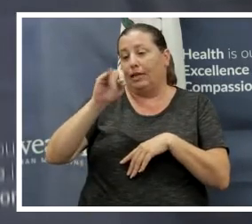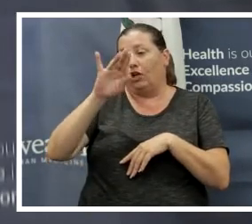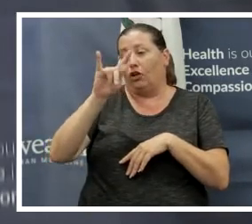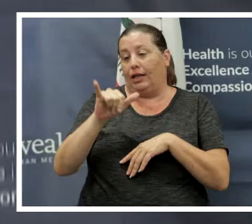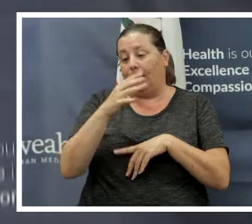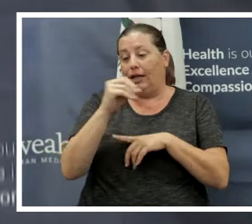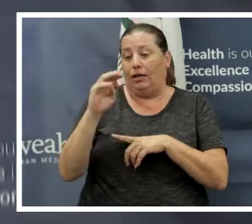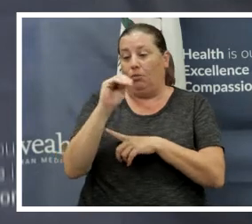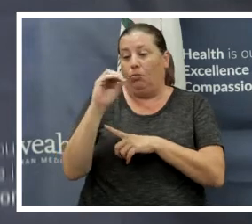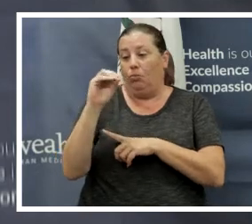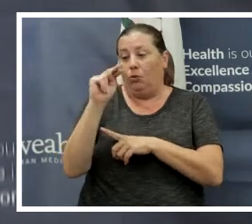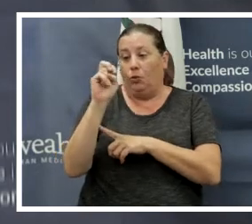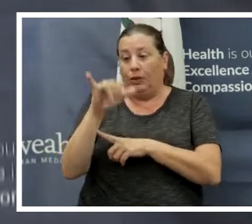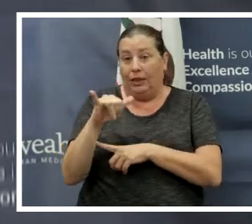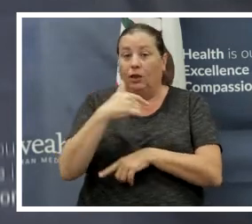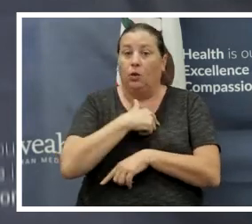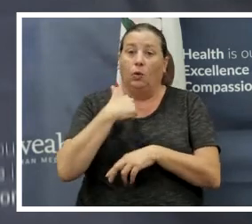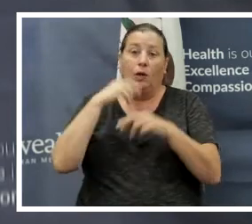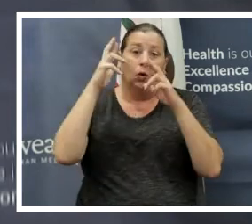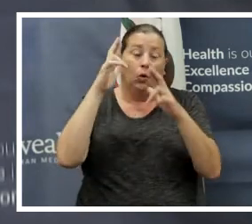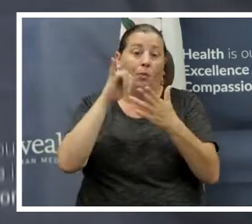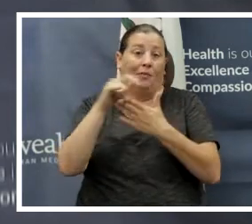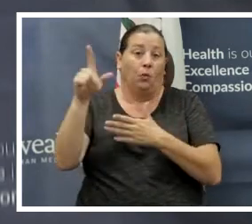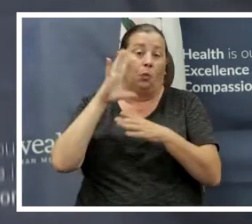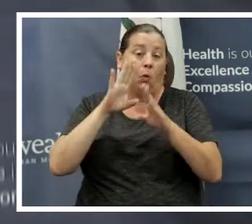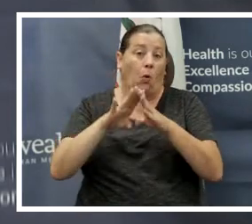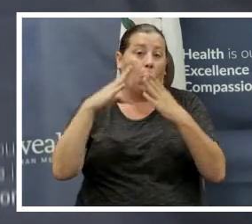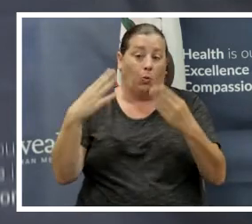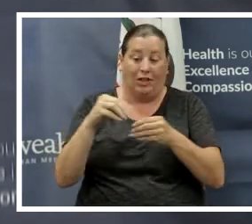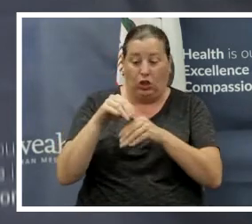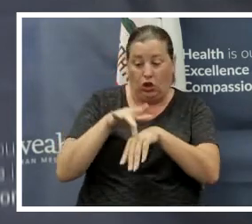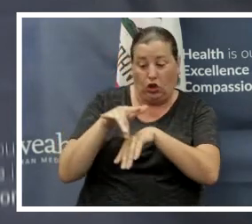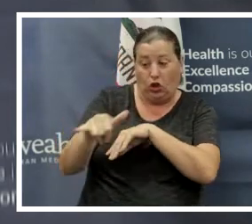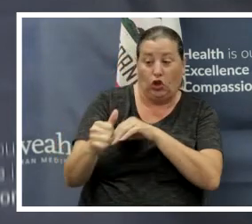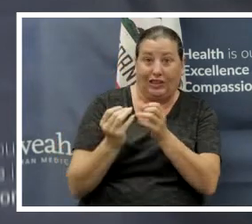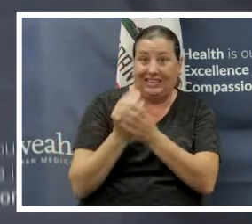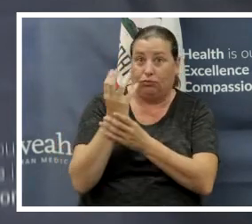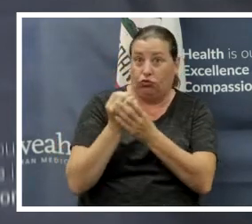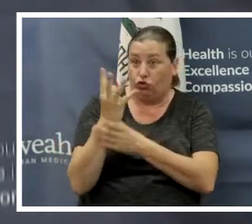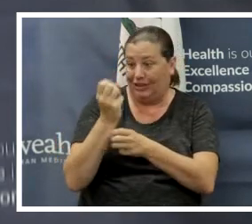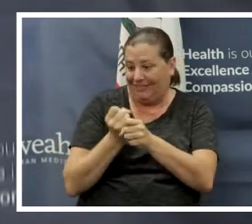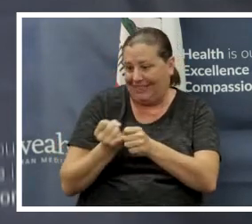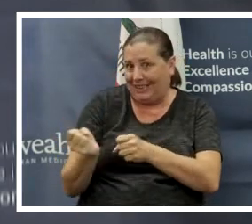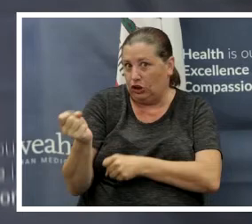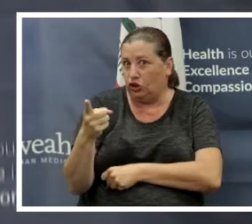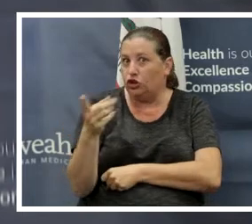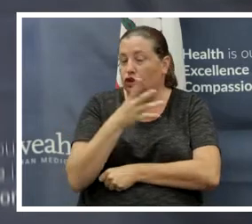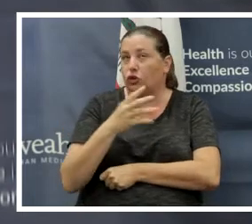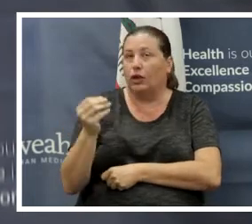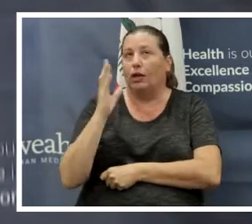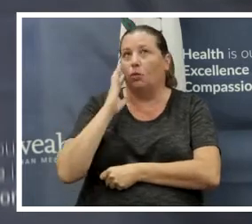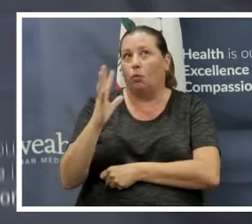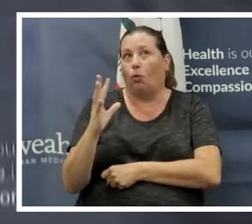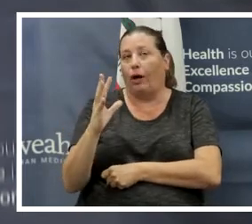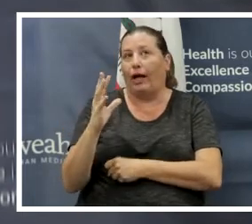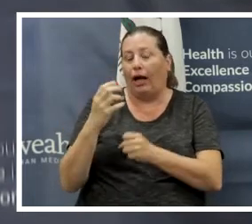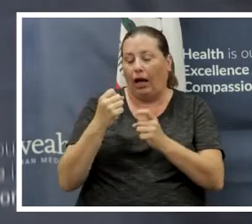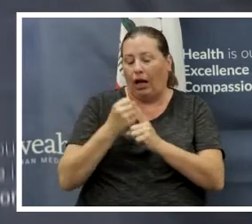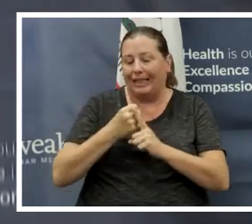be open in early spring of next year and bring expanded primary and